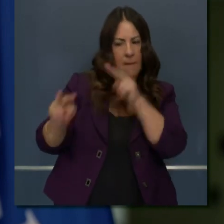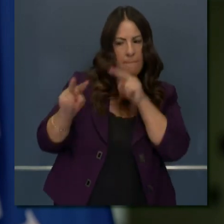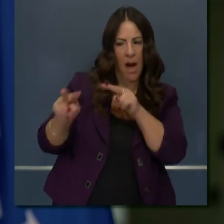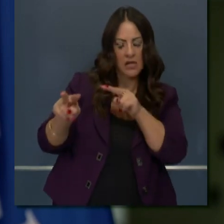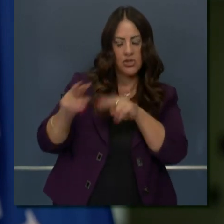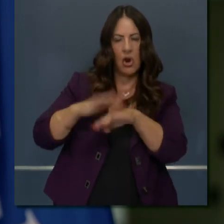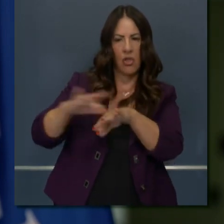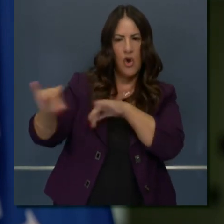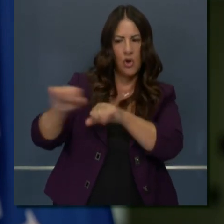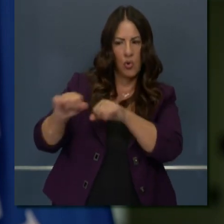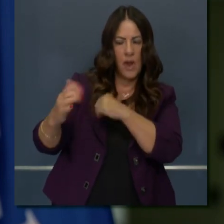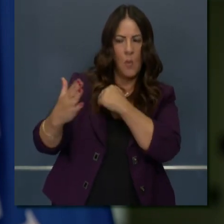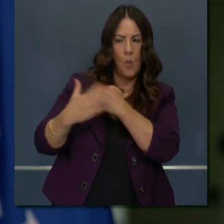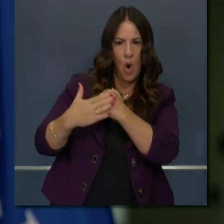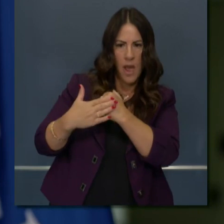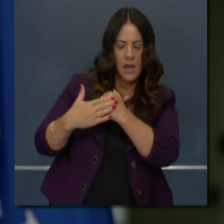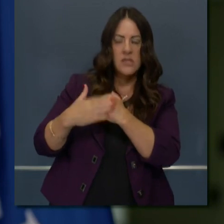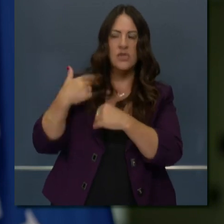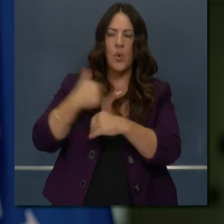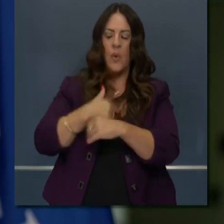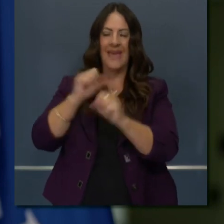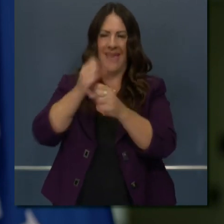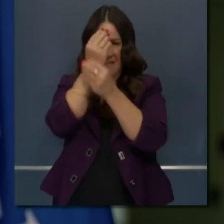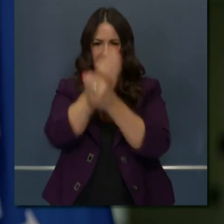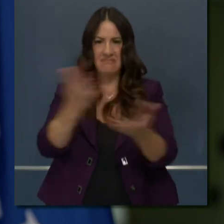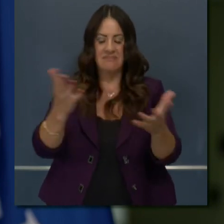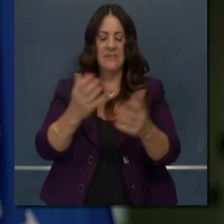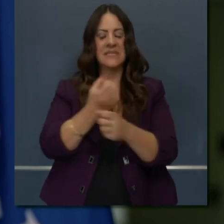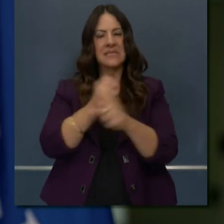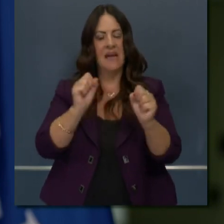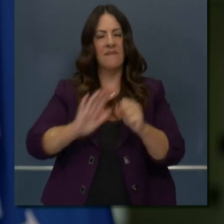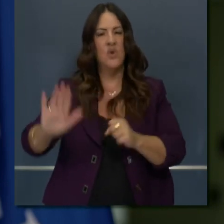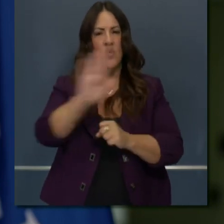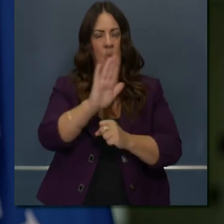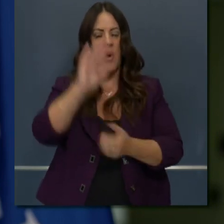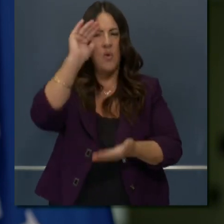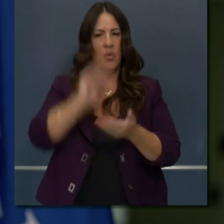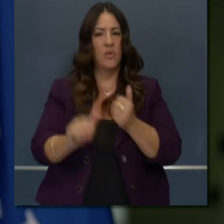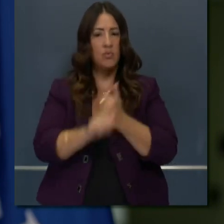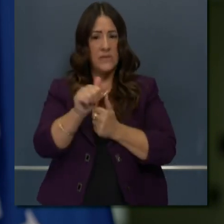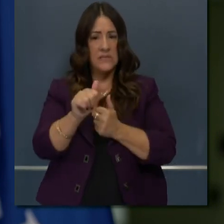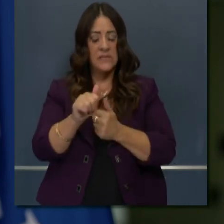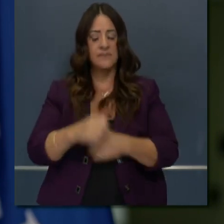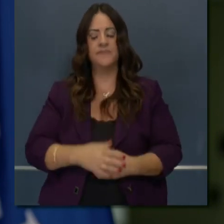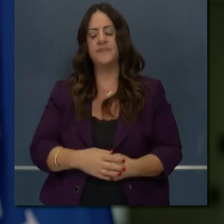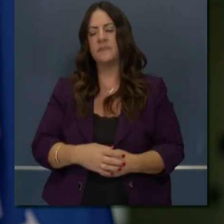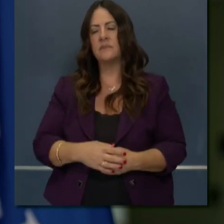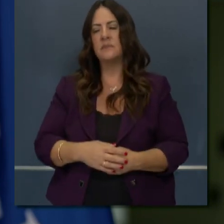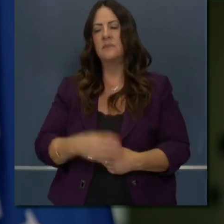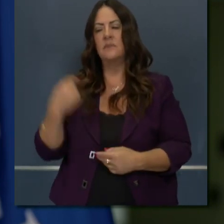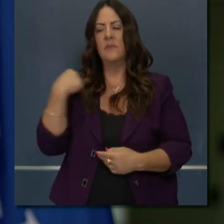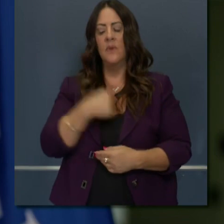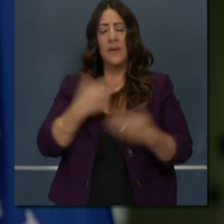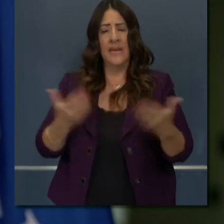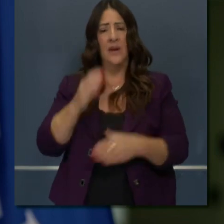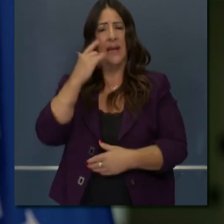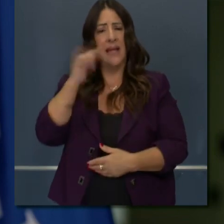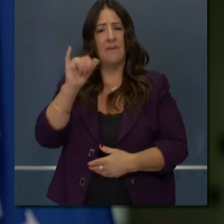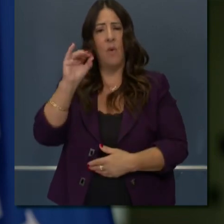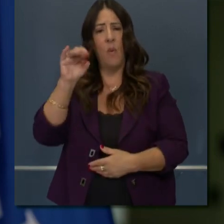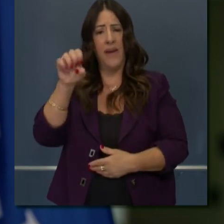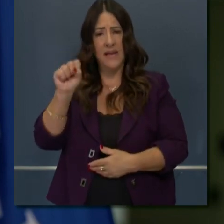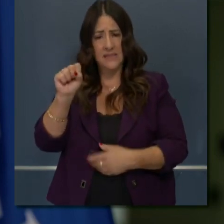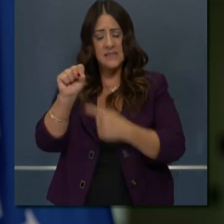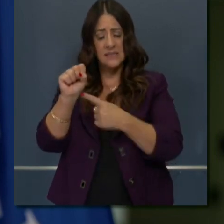public and reducing your risk. So in closing, let me just say that we also, Cal OES just has a new